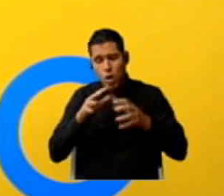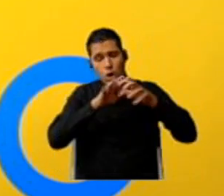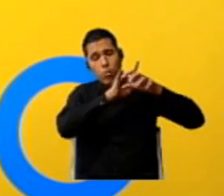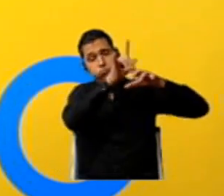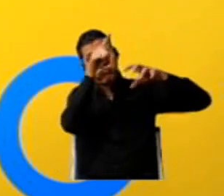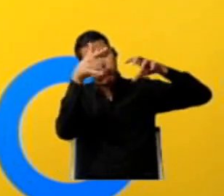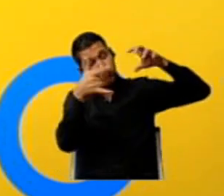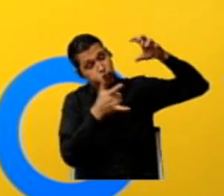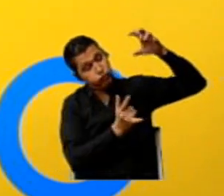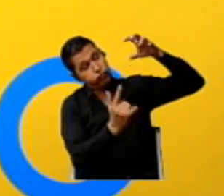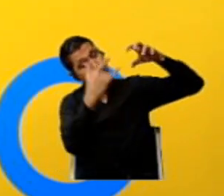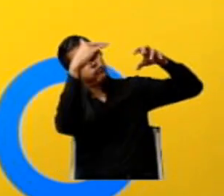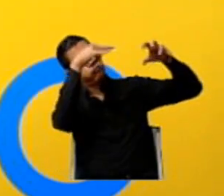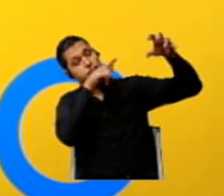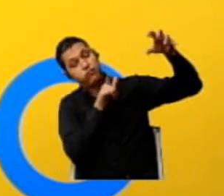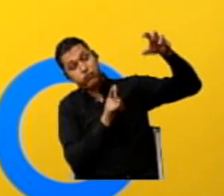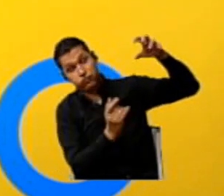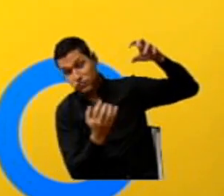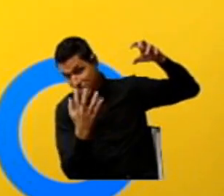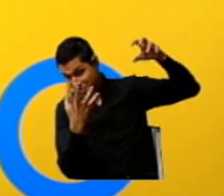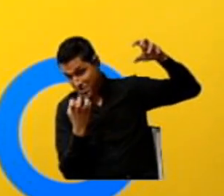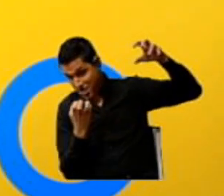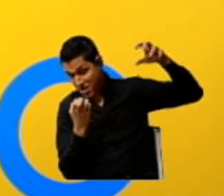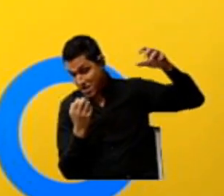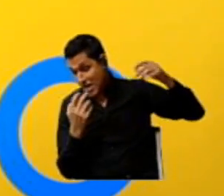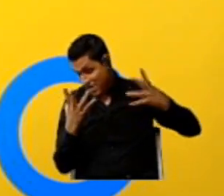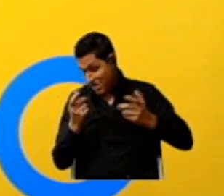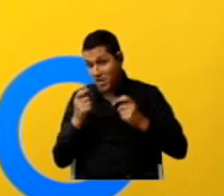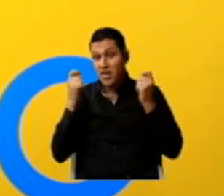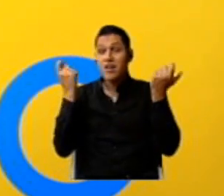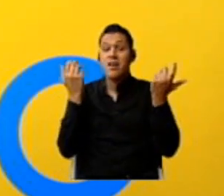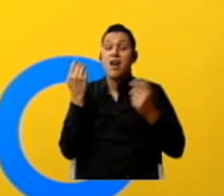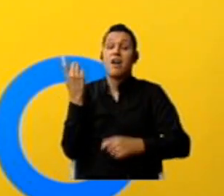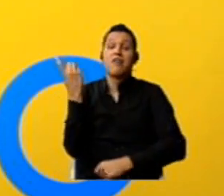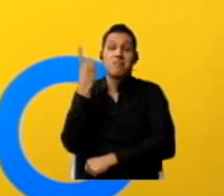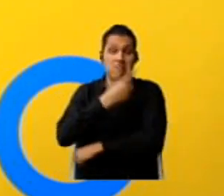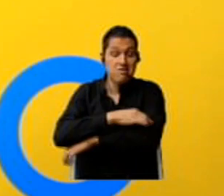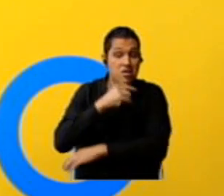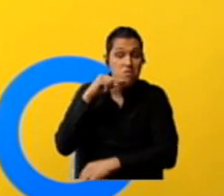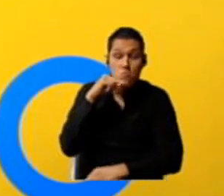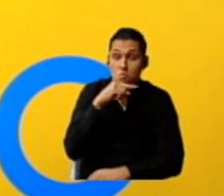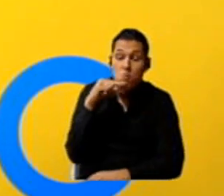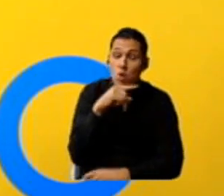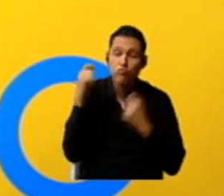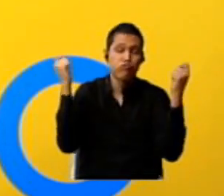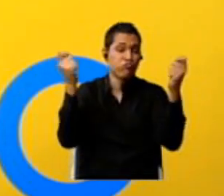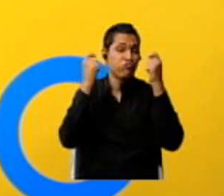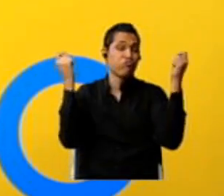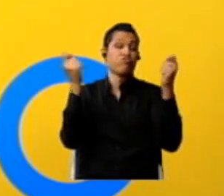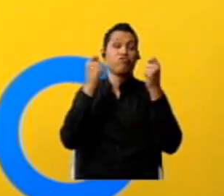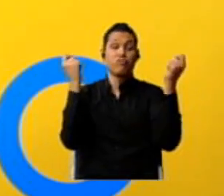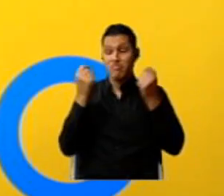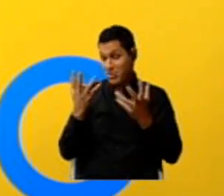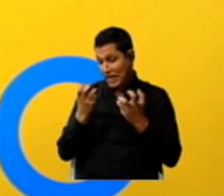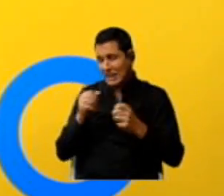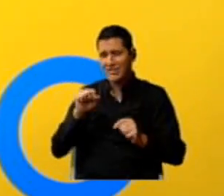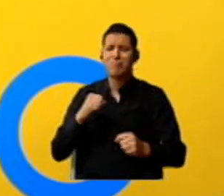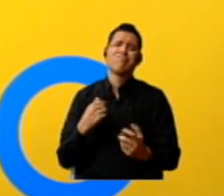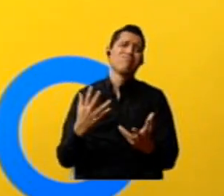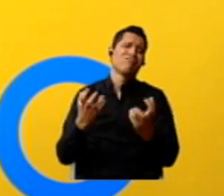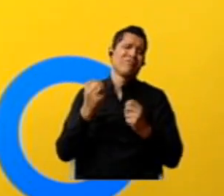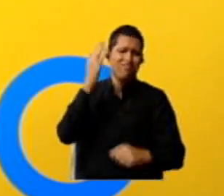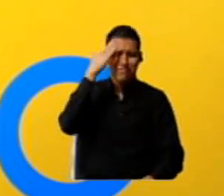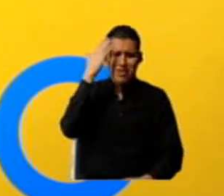Yeah! Do you want to know about holidays and celebrations in English-speaking countries? Yes, I want to know